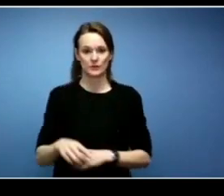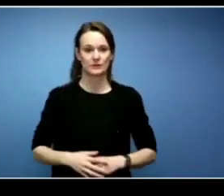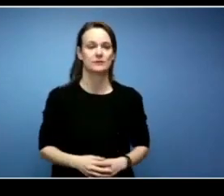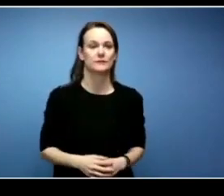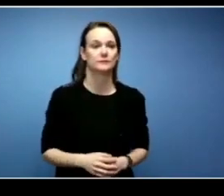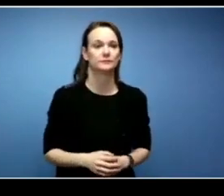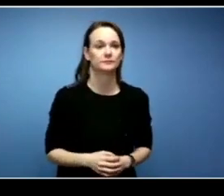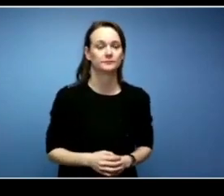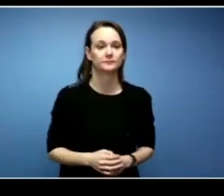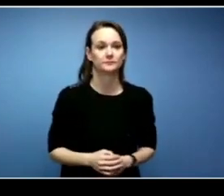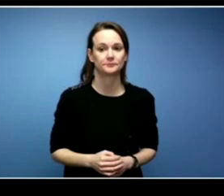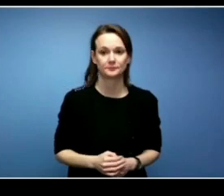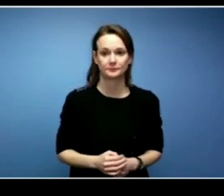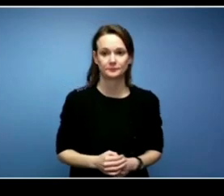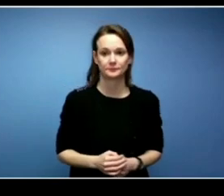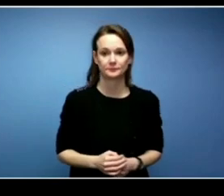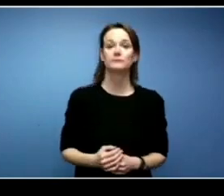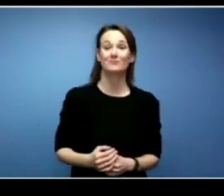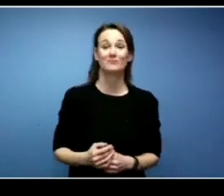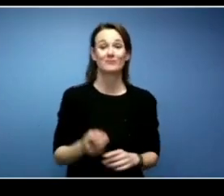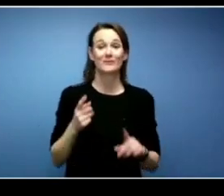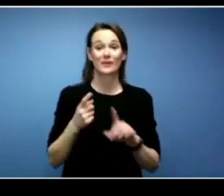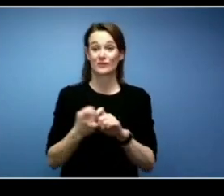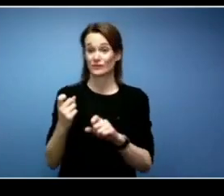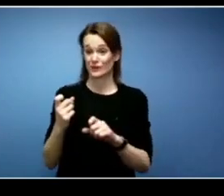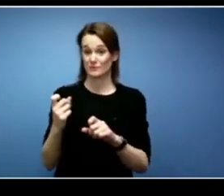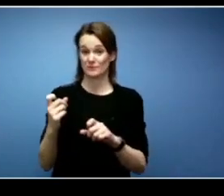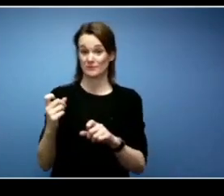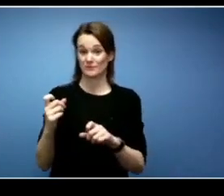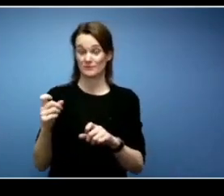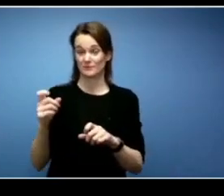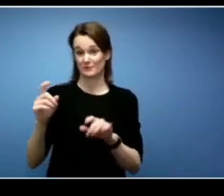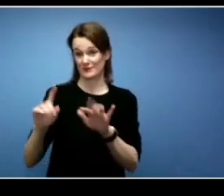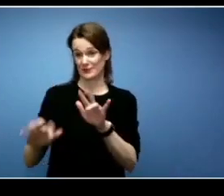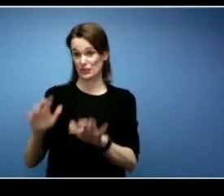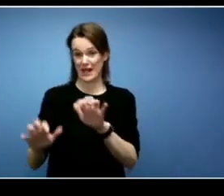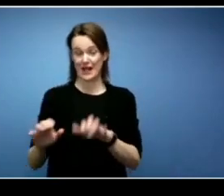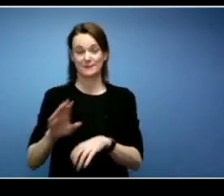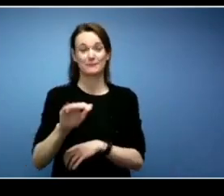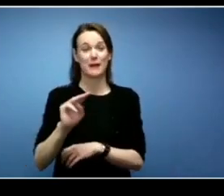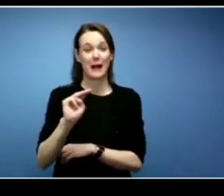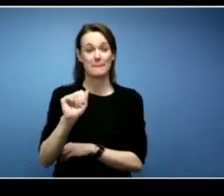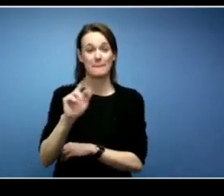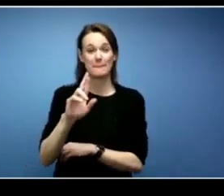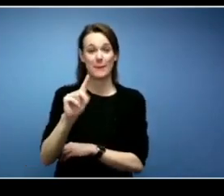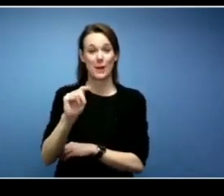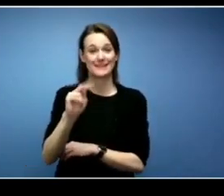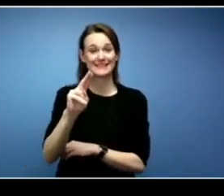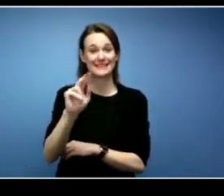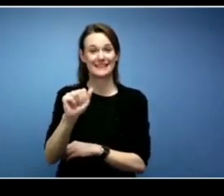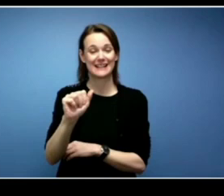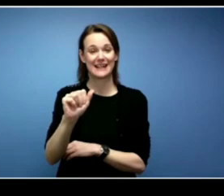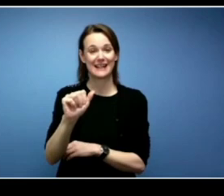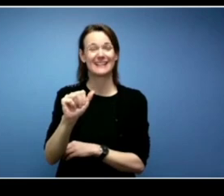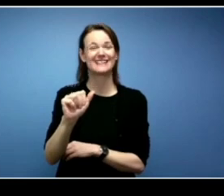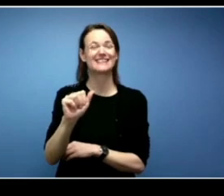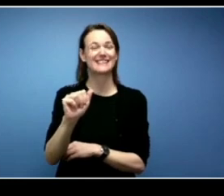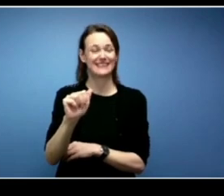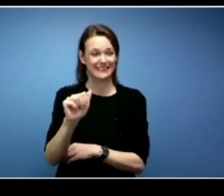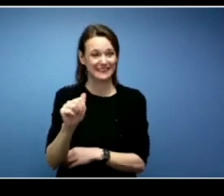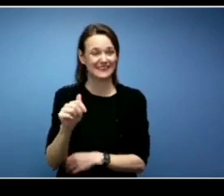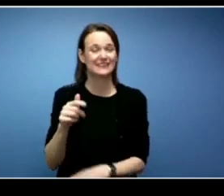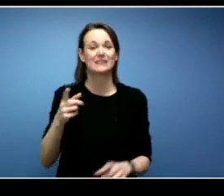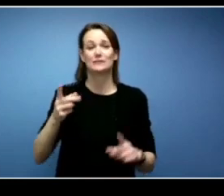them. So one of the questions that was submitted is from Martina. Martina, what was the biggest